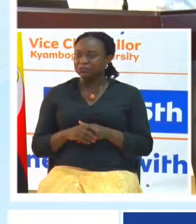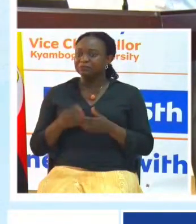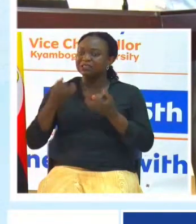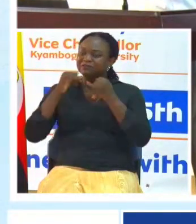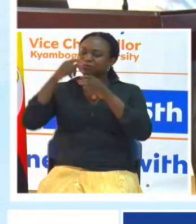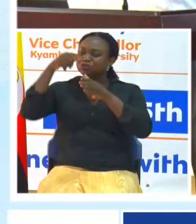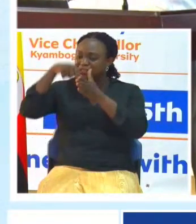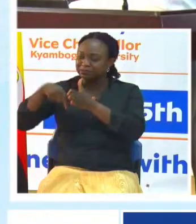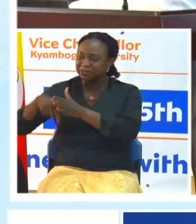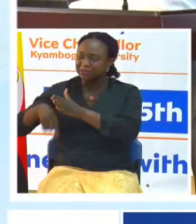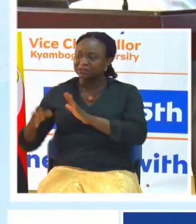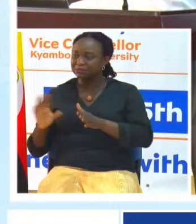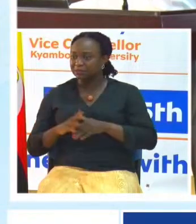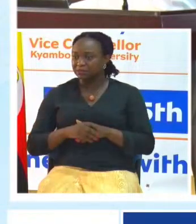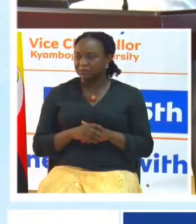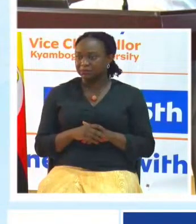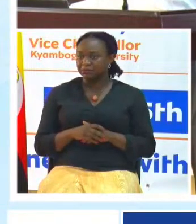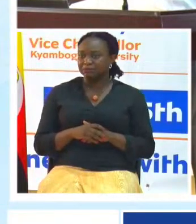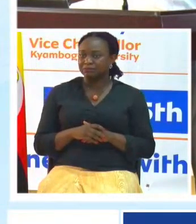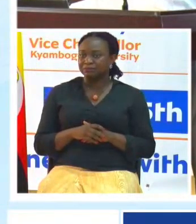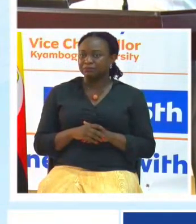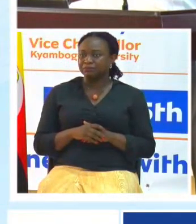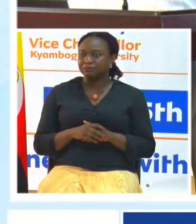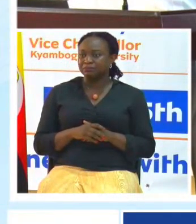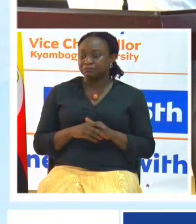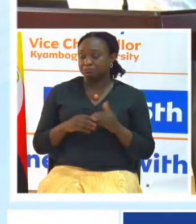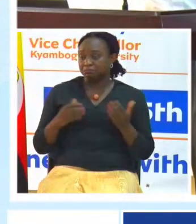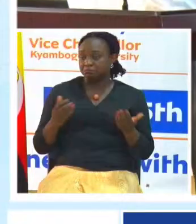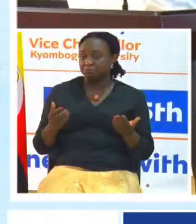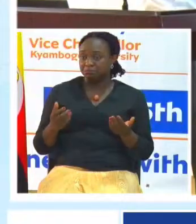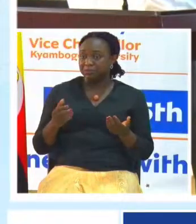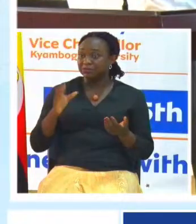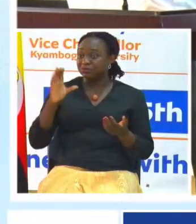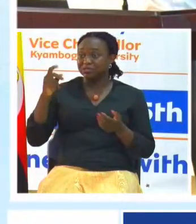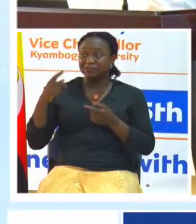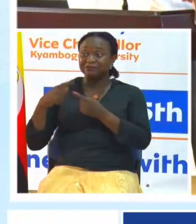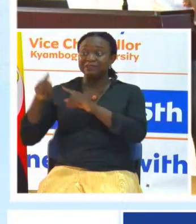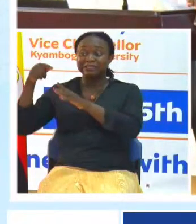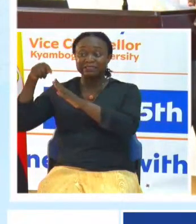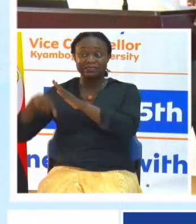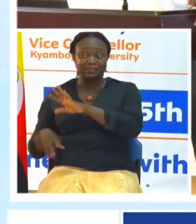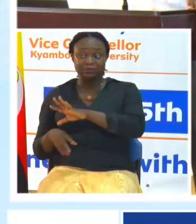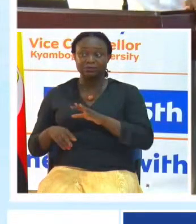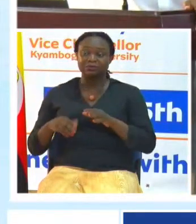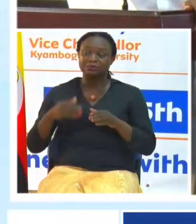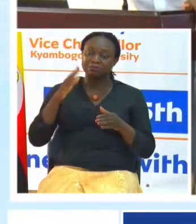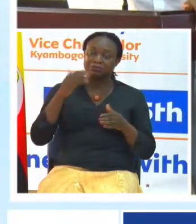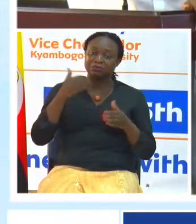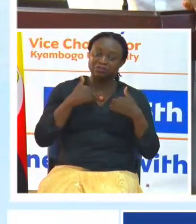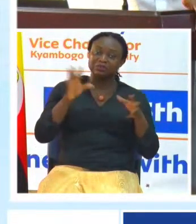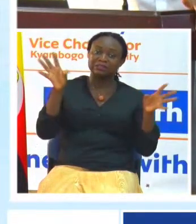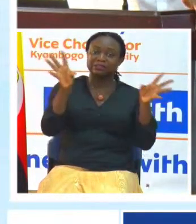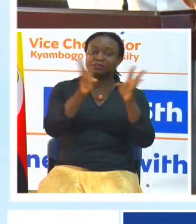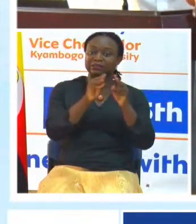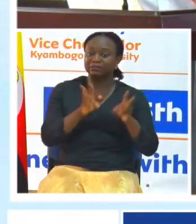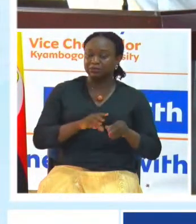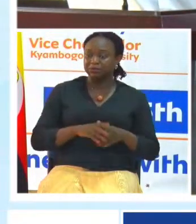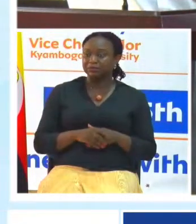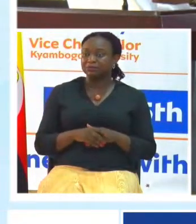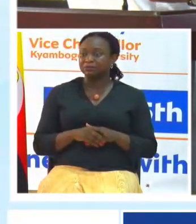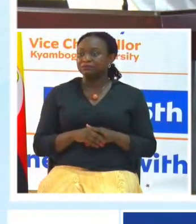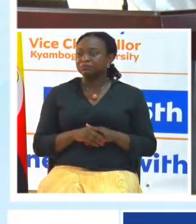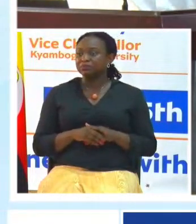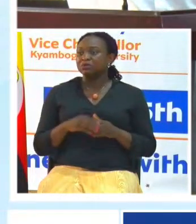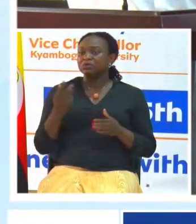detailed compared to a CV. And trust me, most of the times they want to see the resume. So the resume, you will